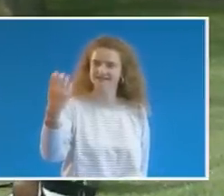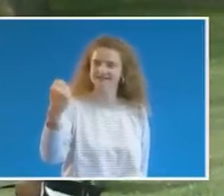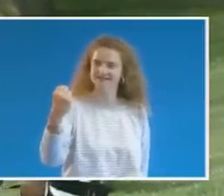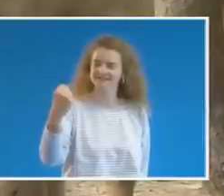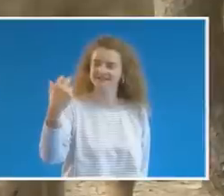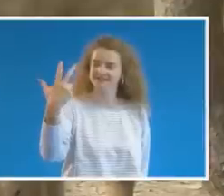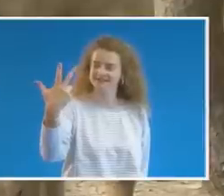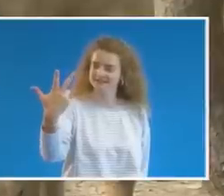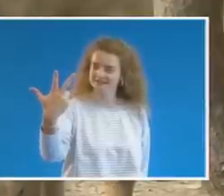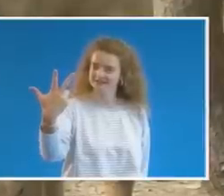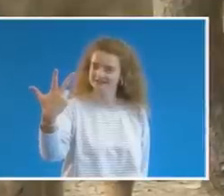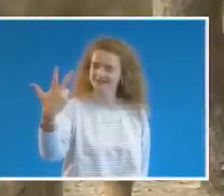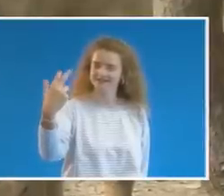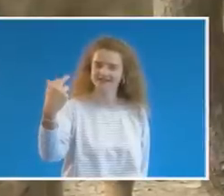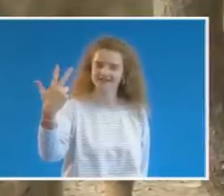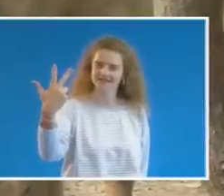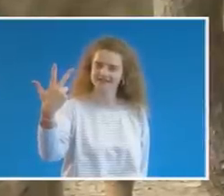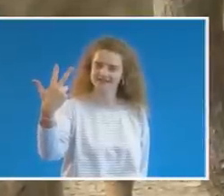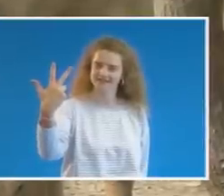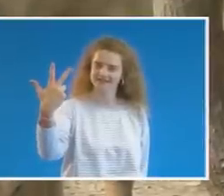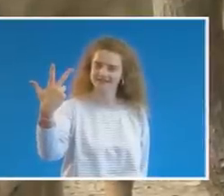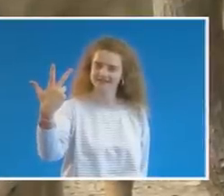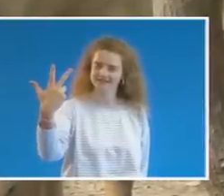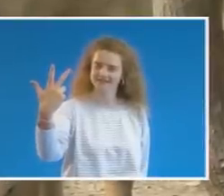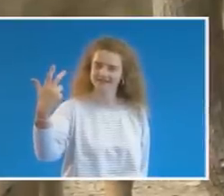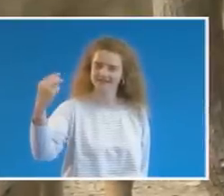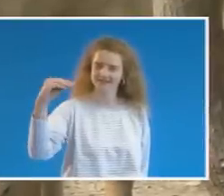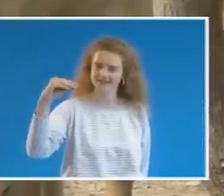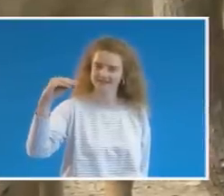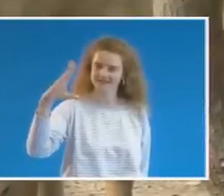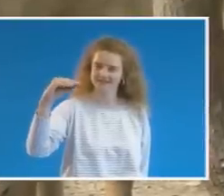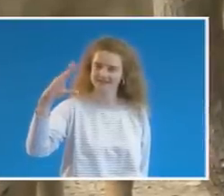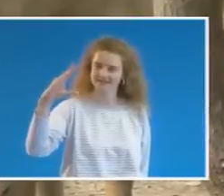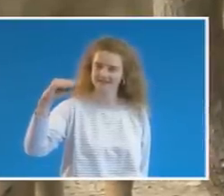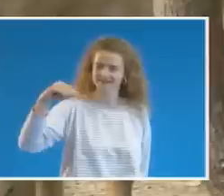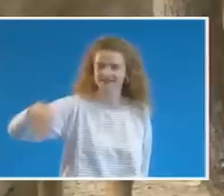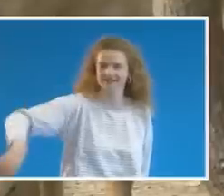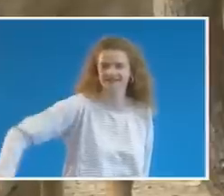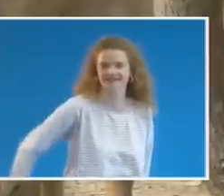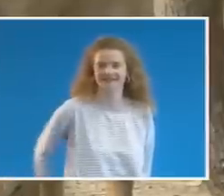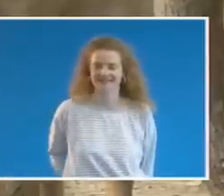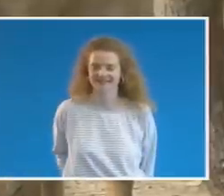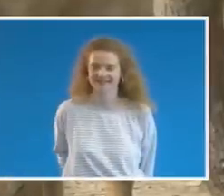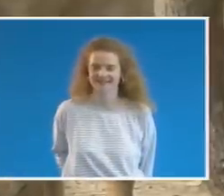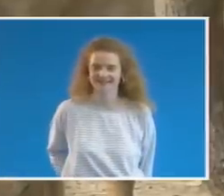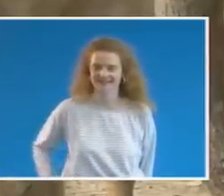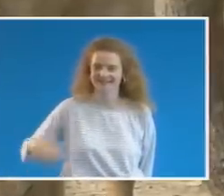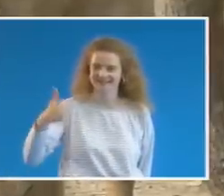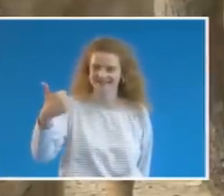oh. Three little sparrows sitting in a row. One said, cheep, cheep, I must